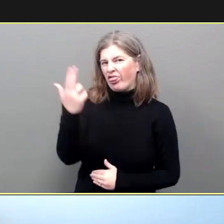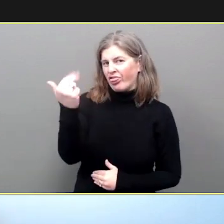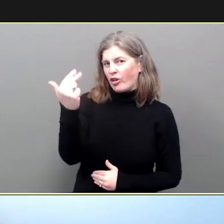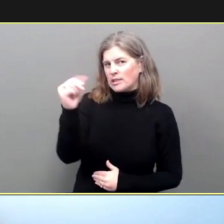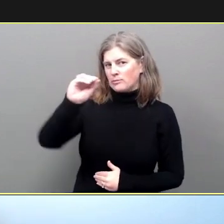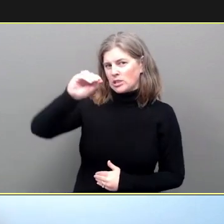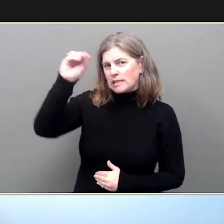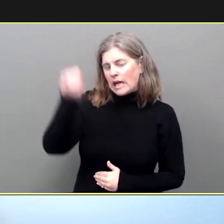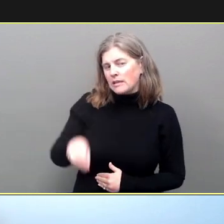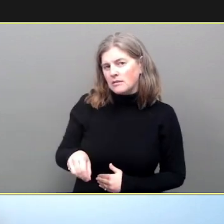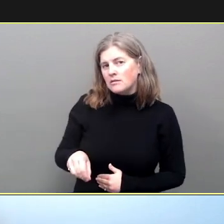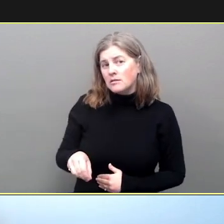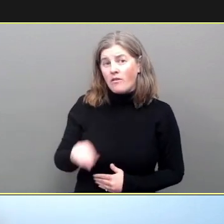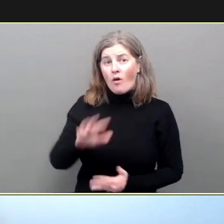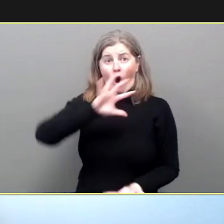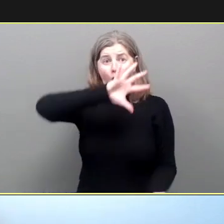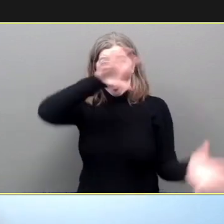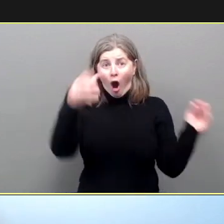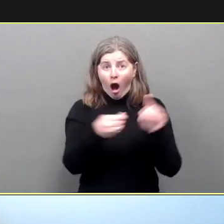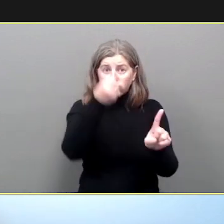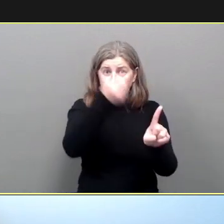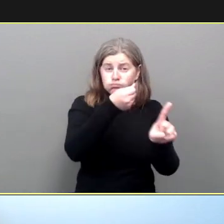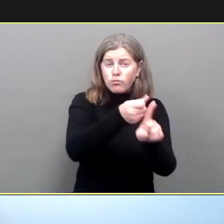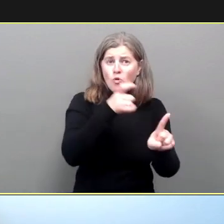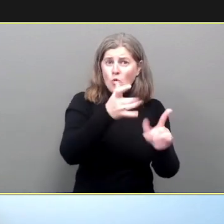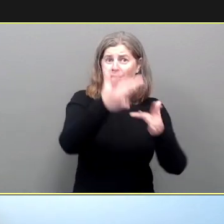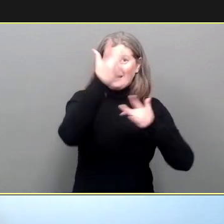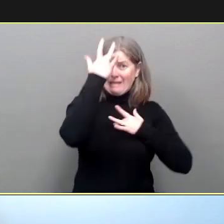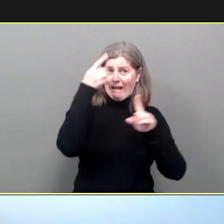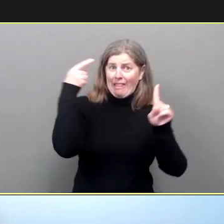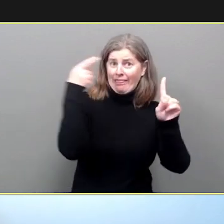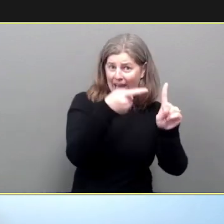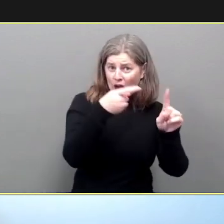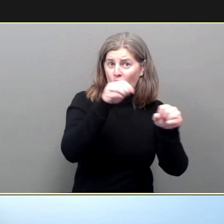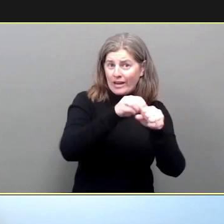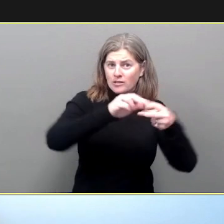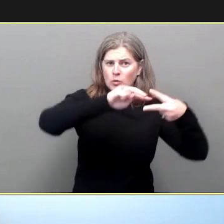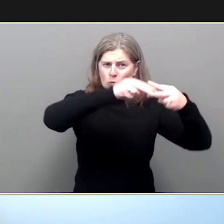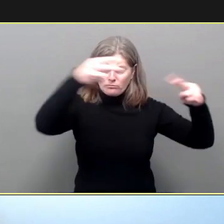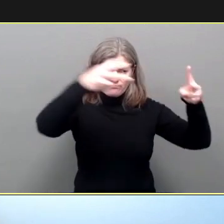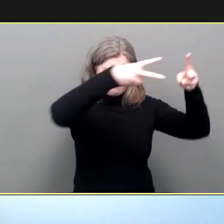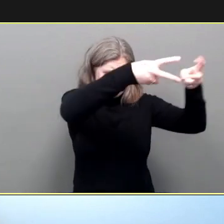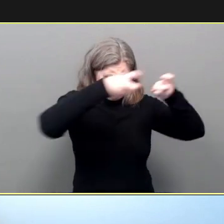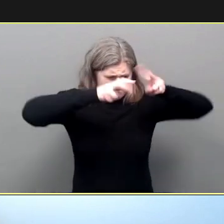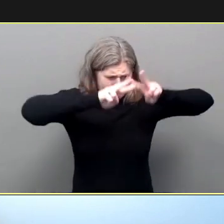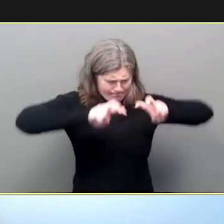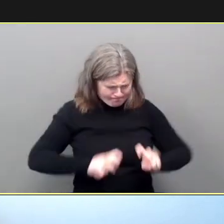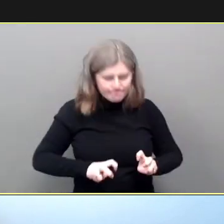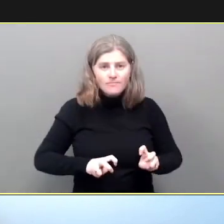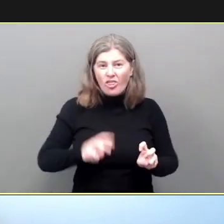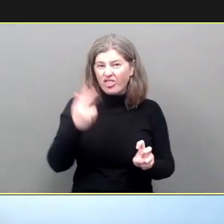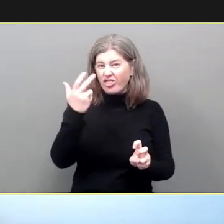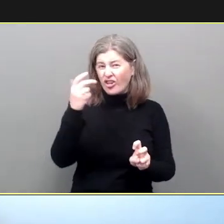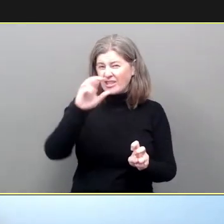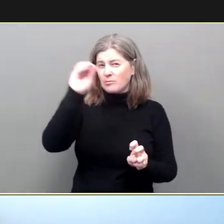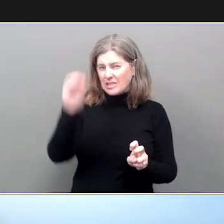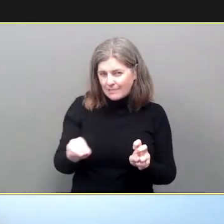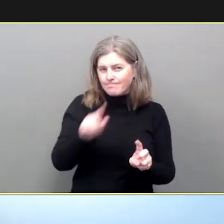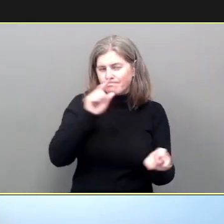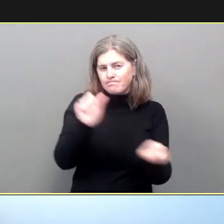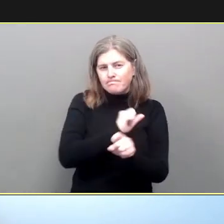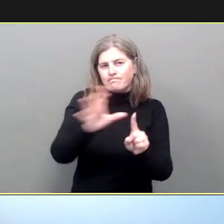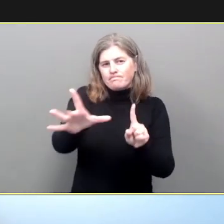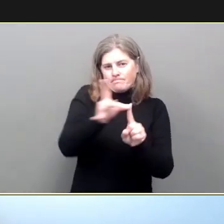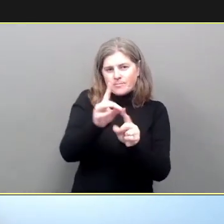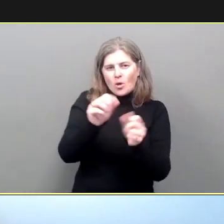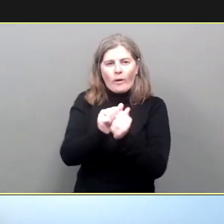So 13% of all the cases sequenced are the Omicron variant. So next,